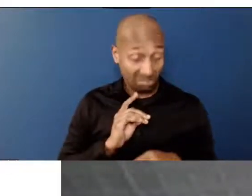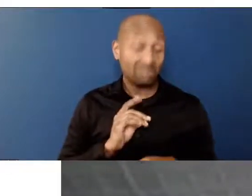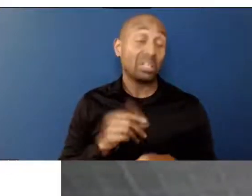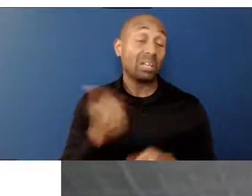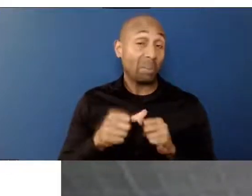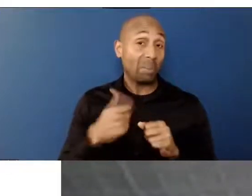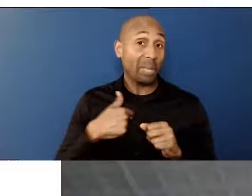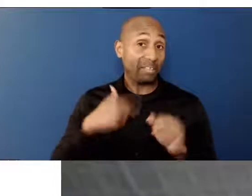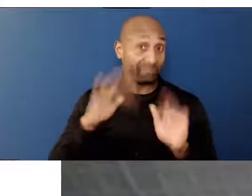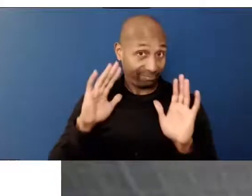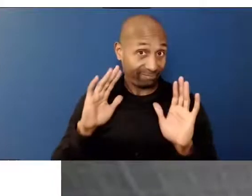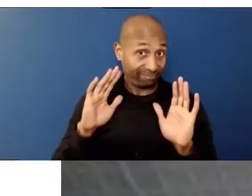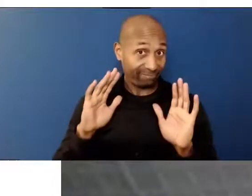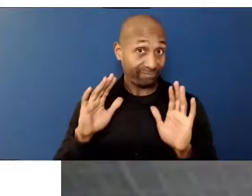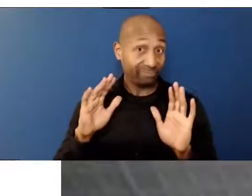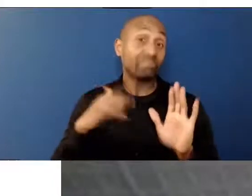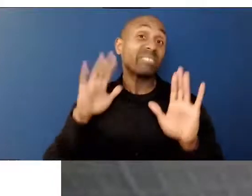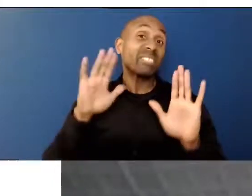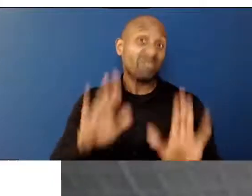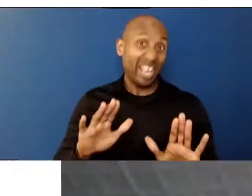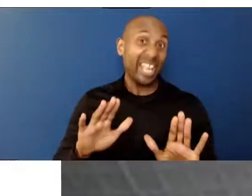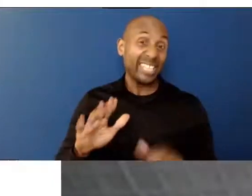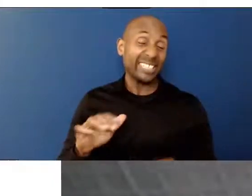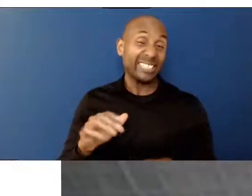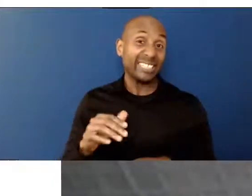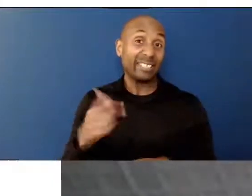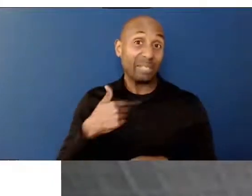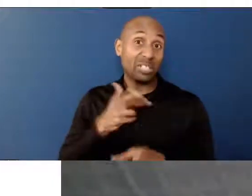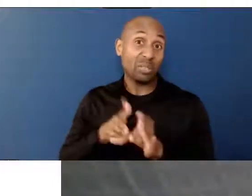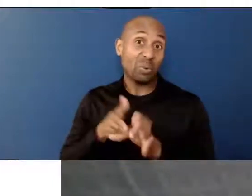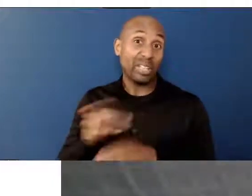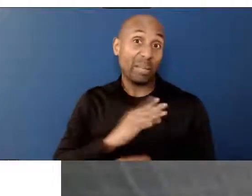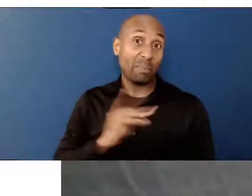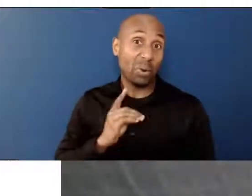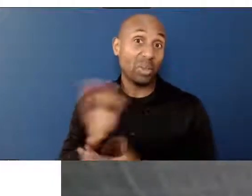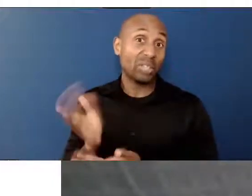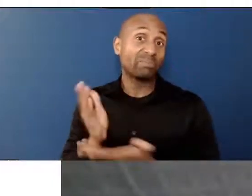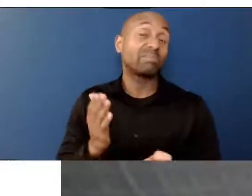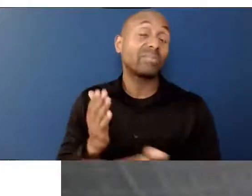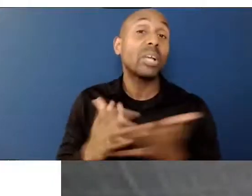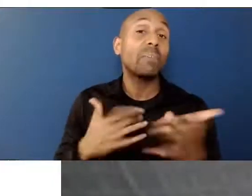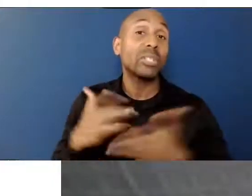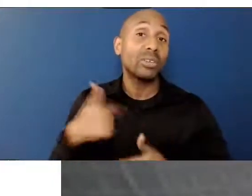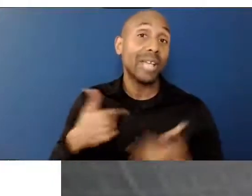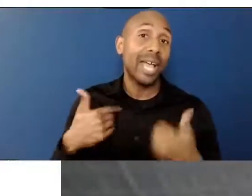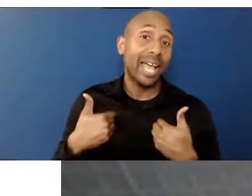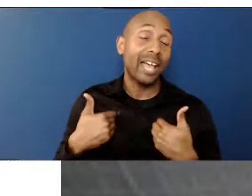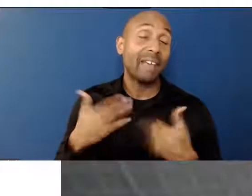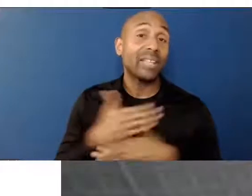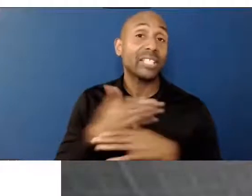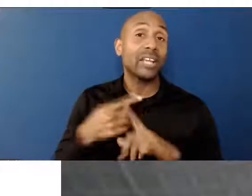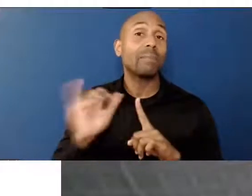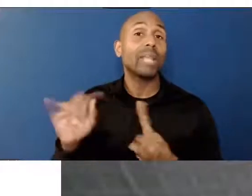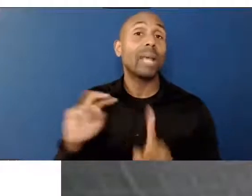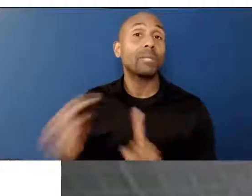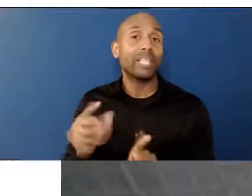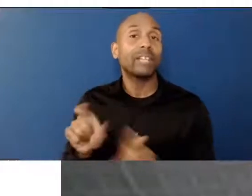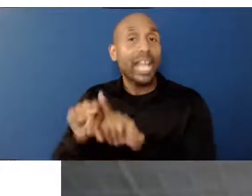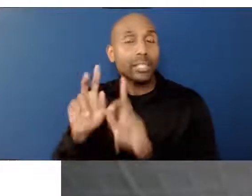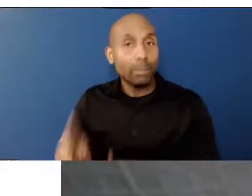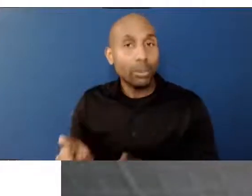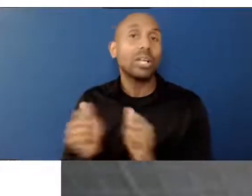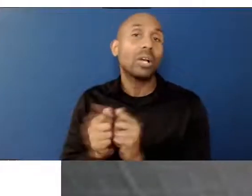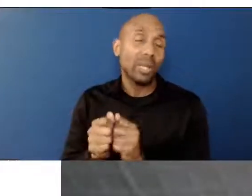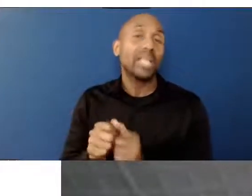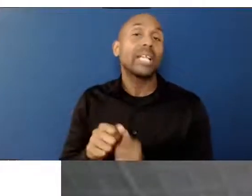that board and bring forward some of my concerns and share them from that perspective of being someone with an